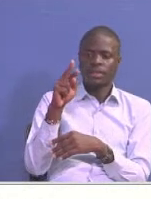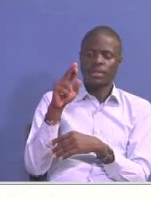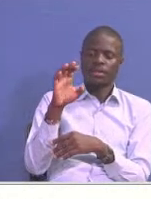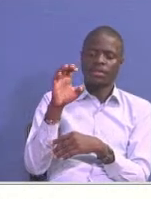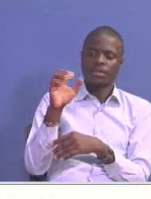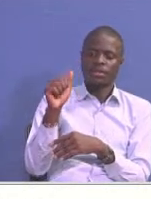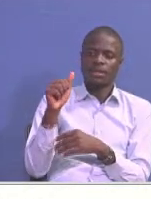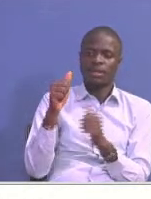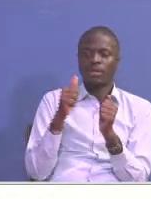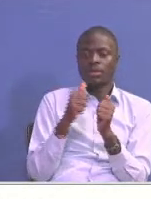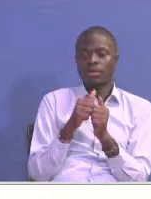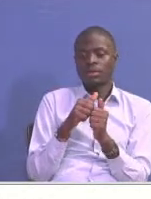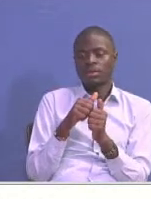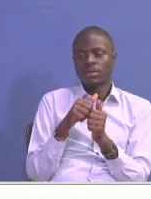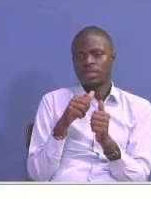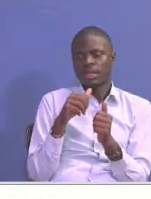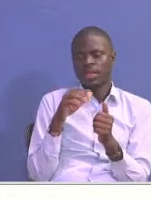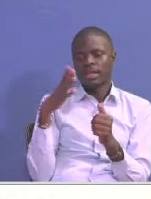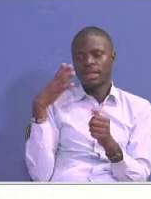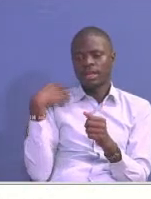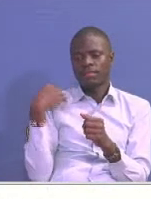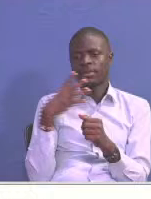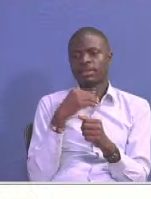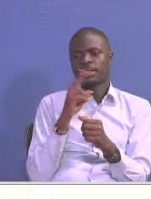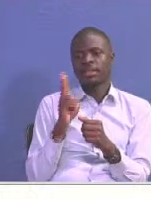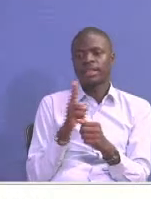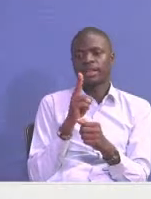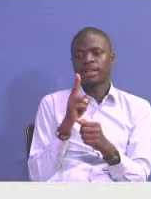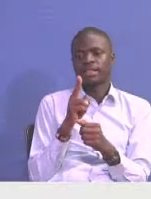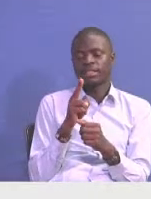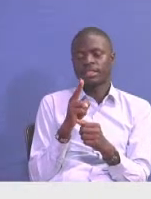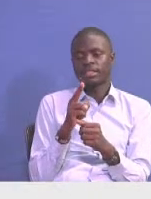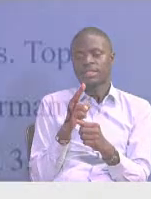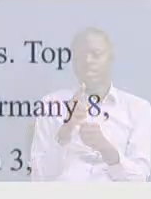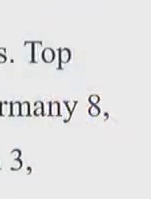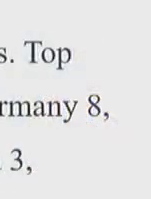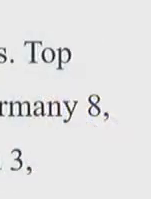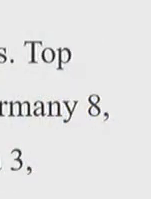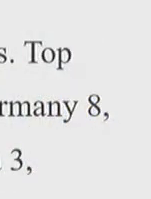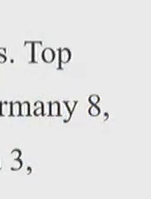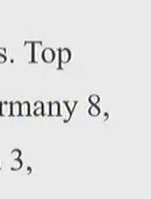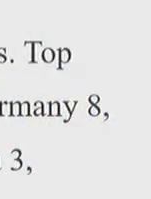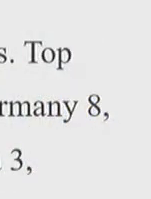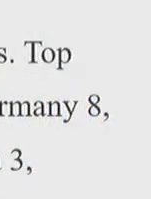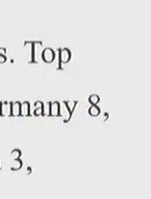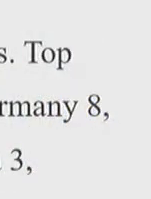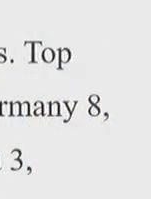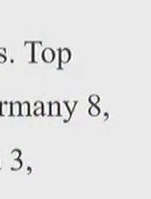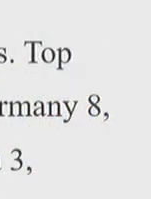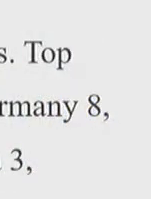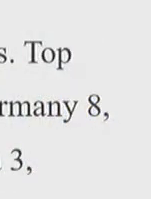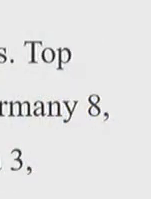with their population just like us, Kenya's population and the South Korean population are equal, more or